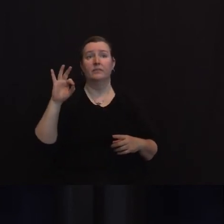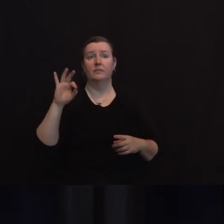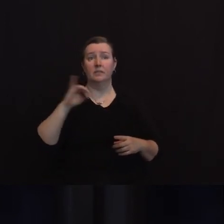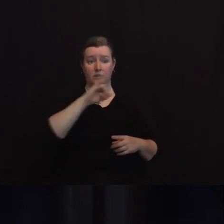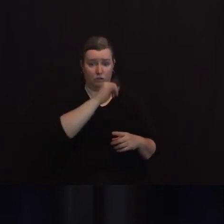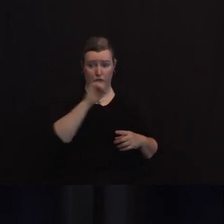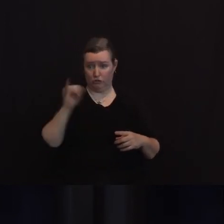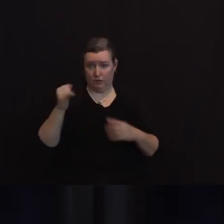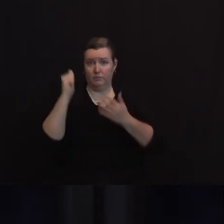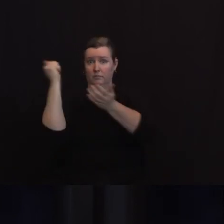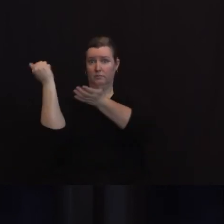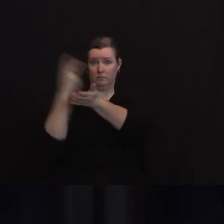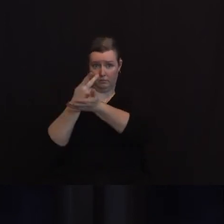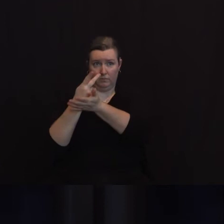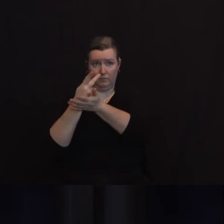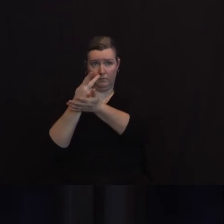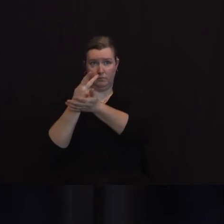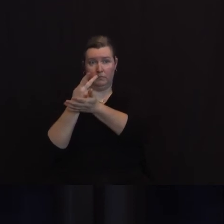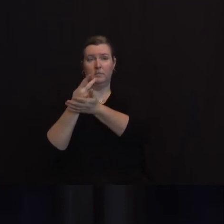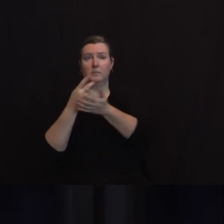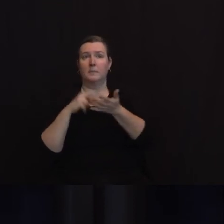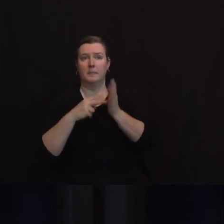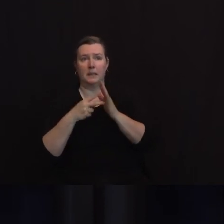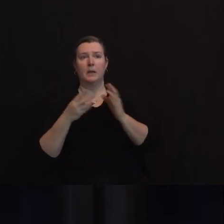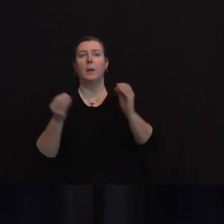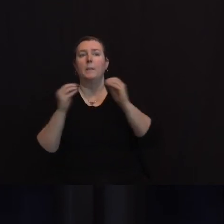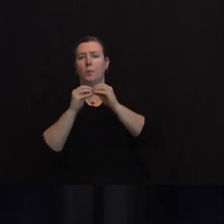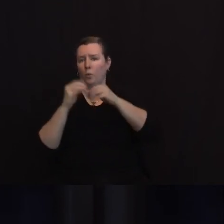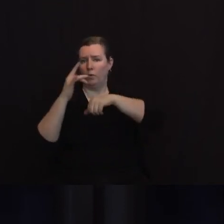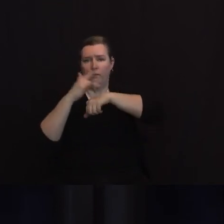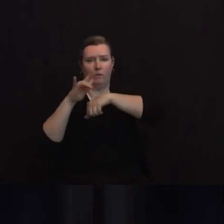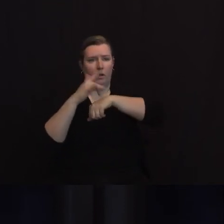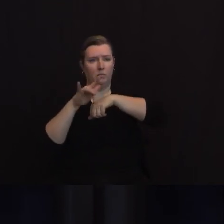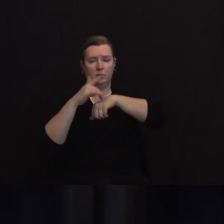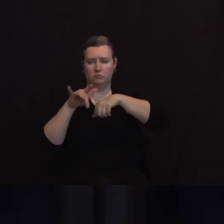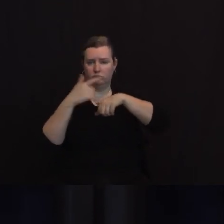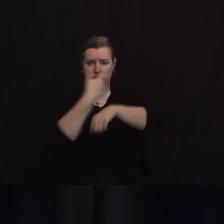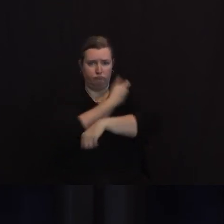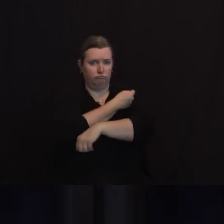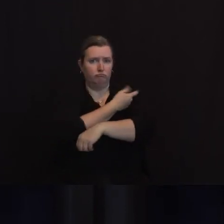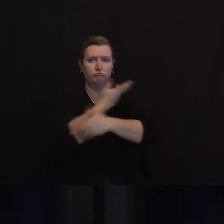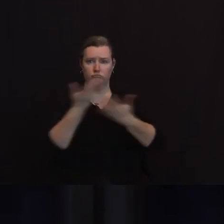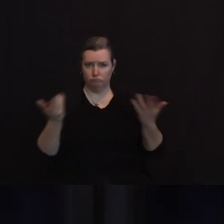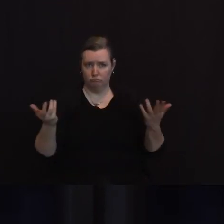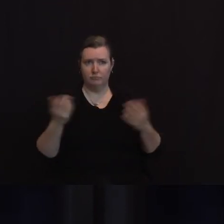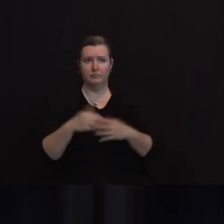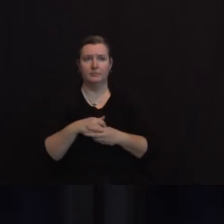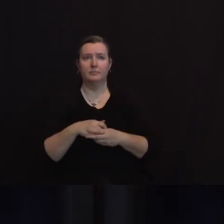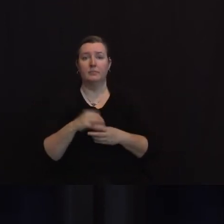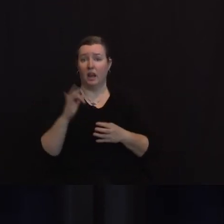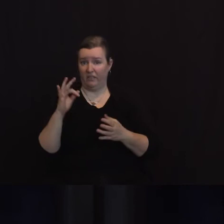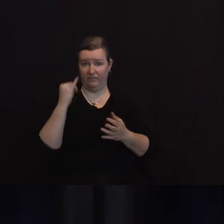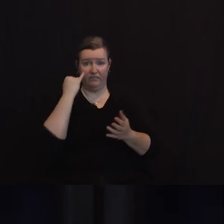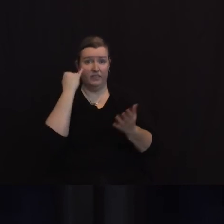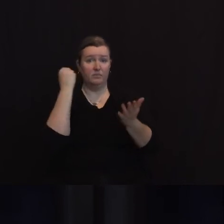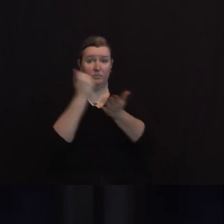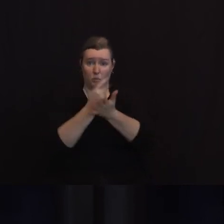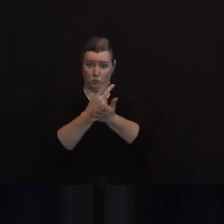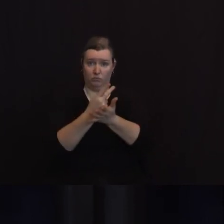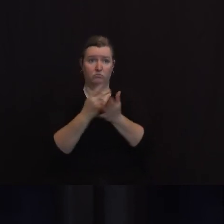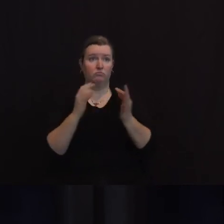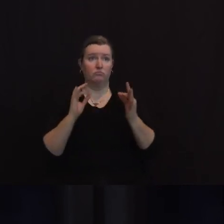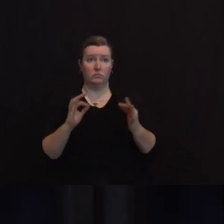will also boost the supply of available vaccine in the coming weeks. In the area of long-term